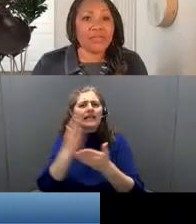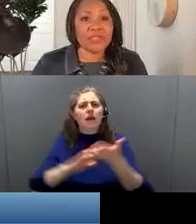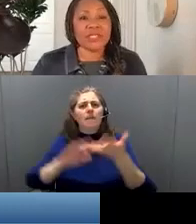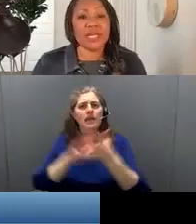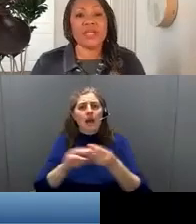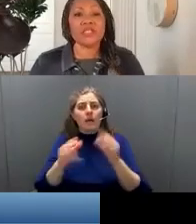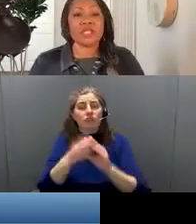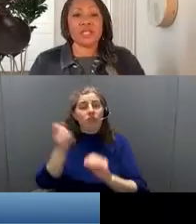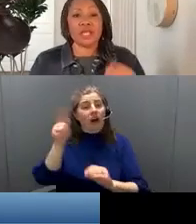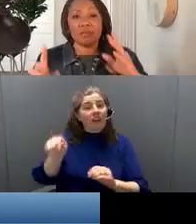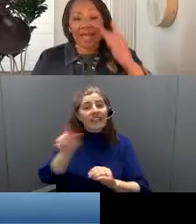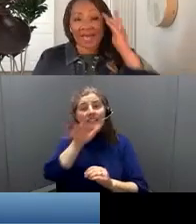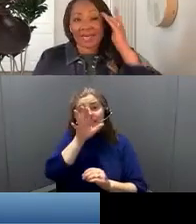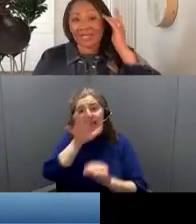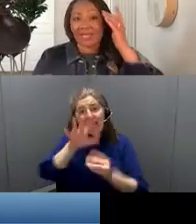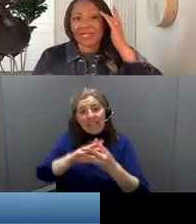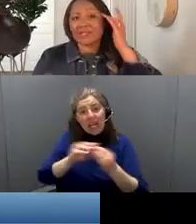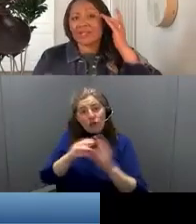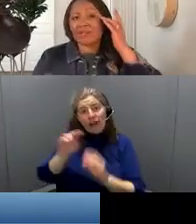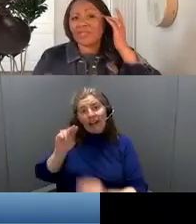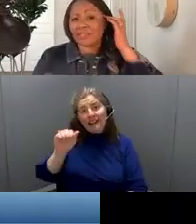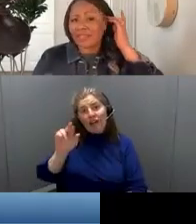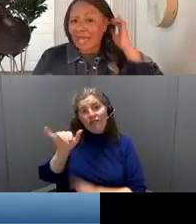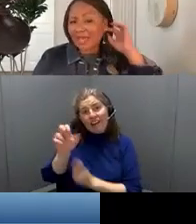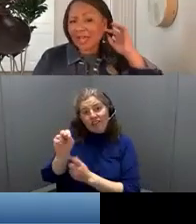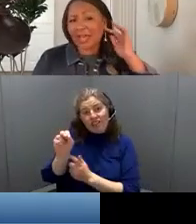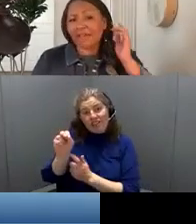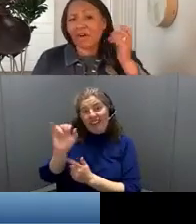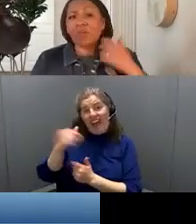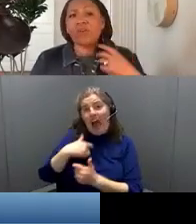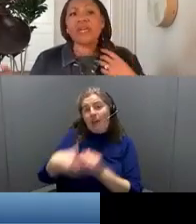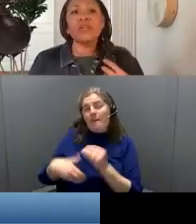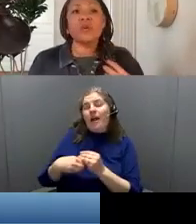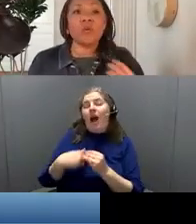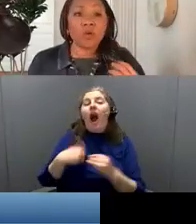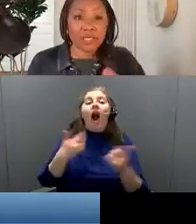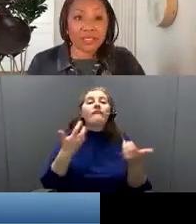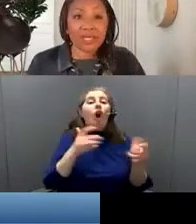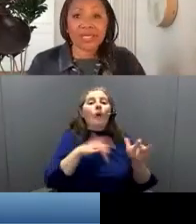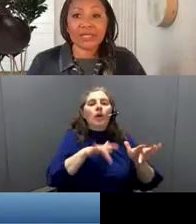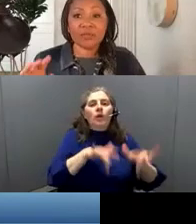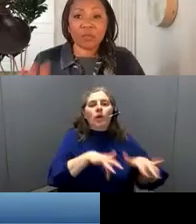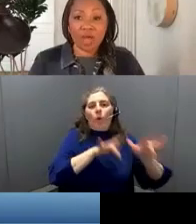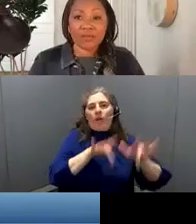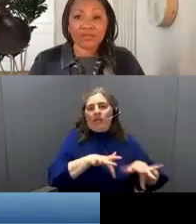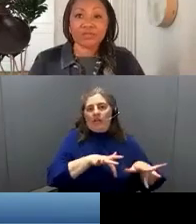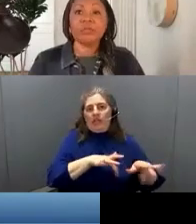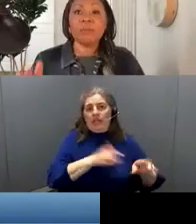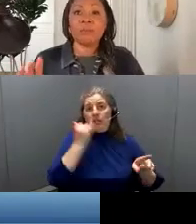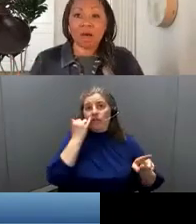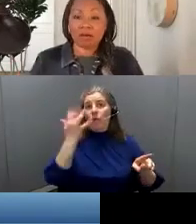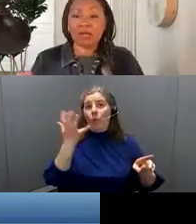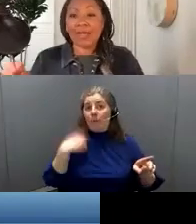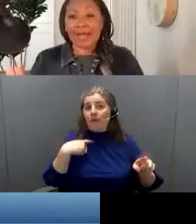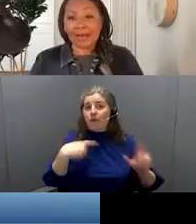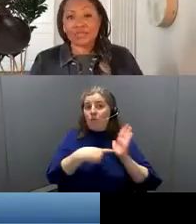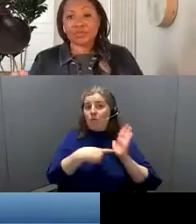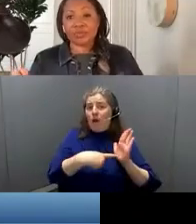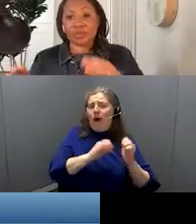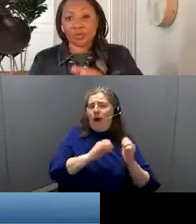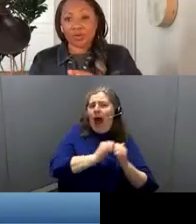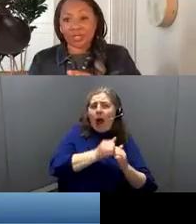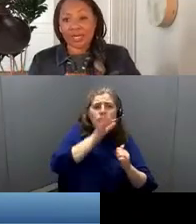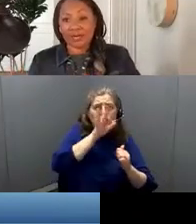Now, this narration that I'm adding is something that I have already recorded. And if you want me to model how